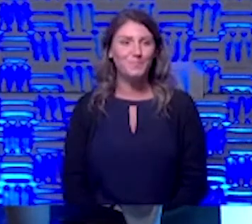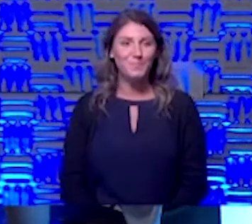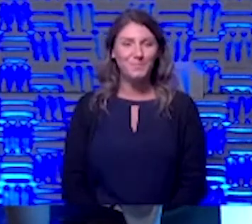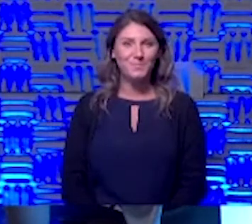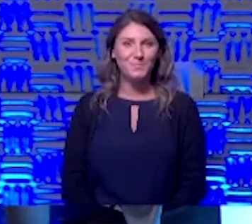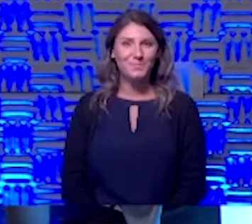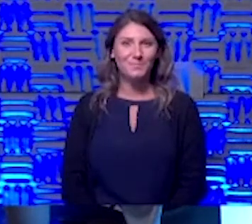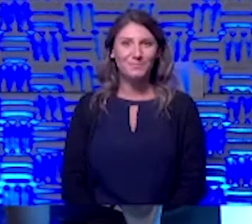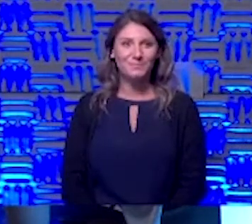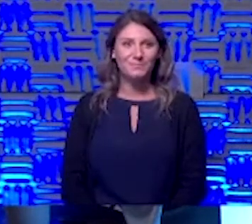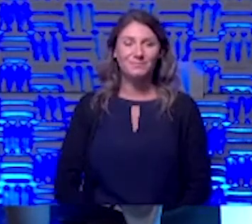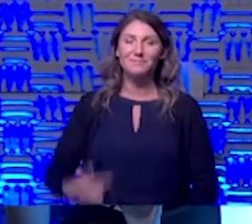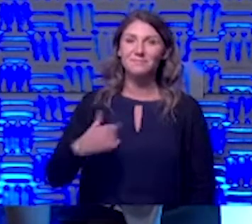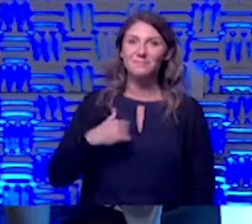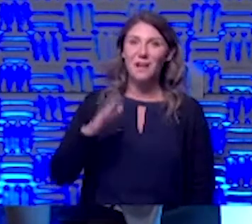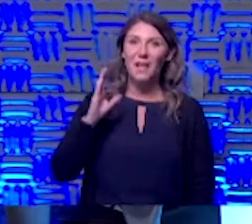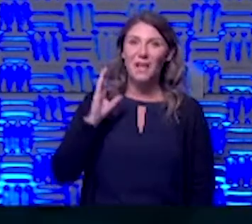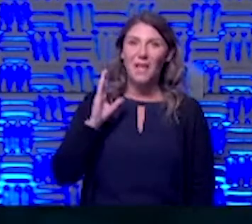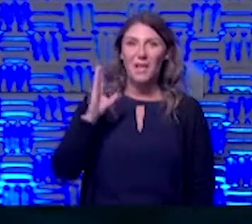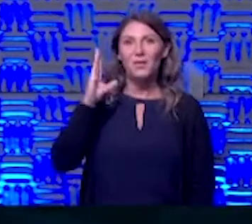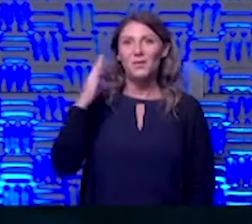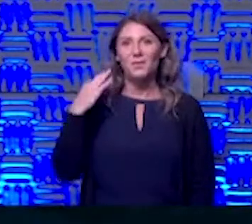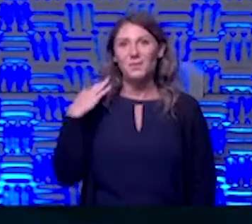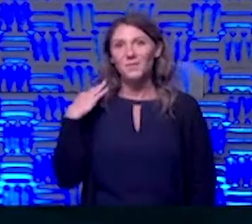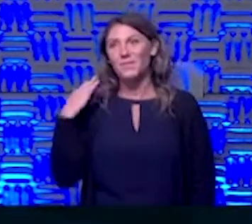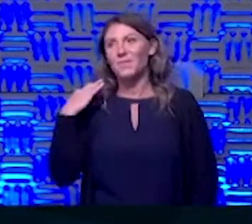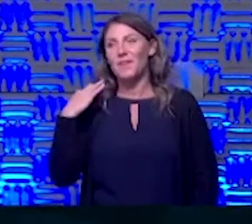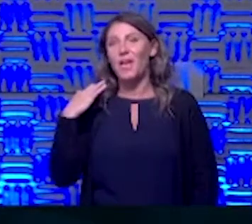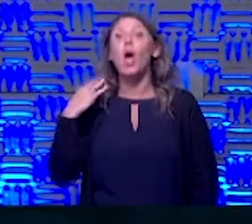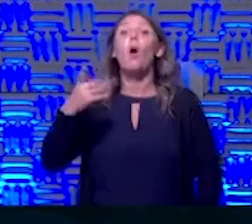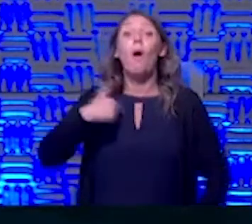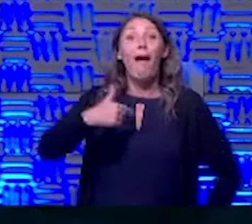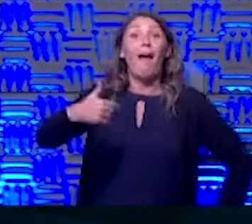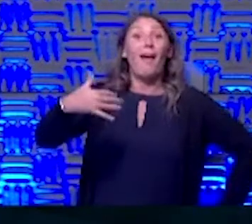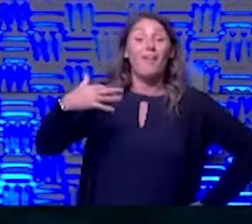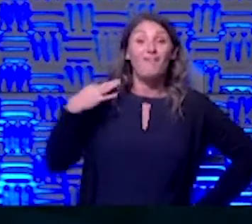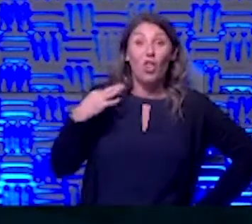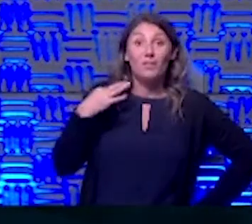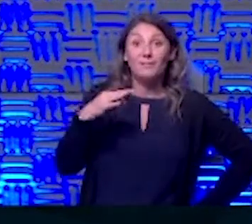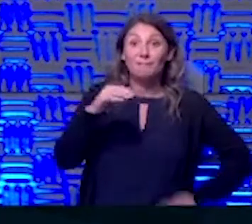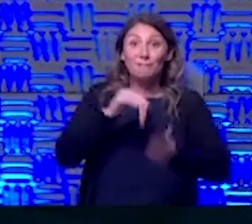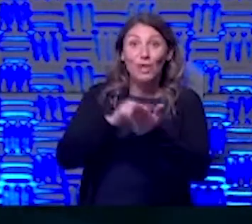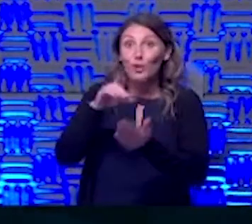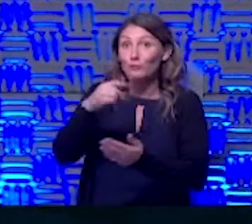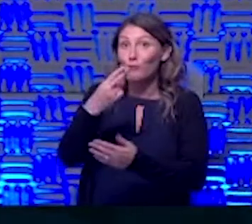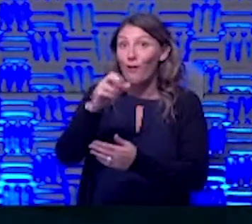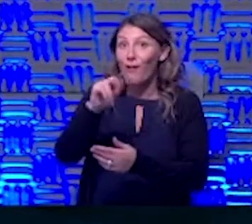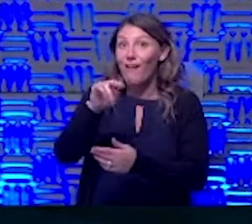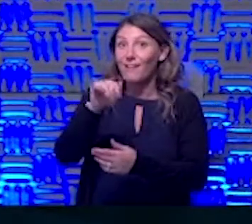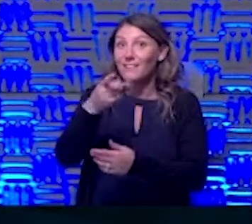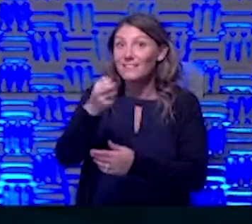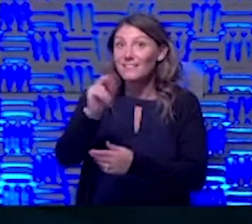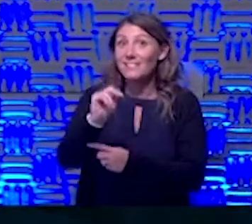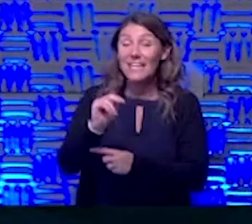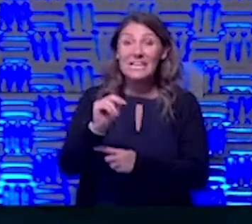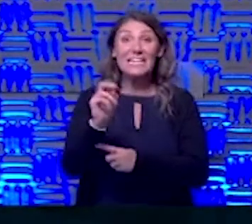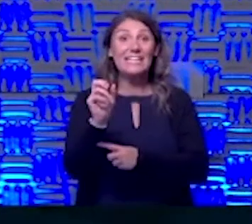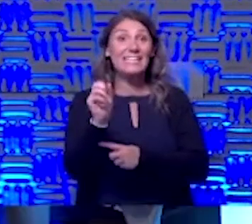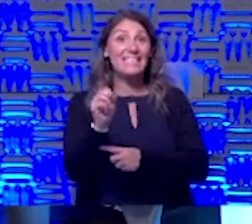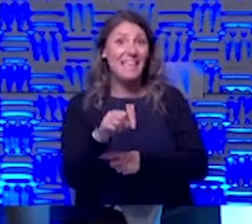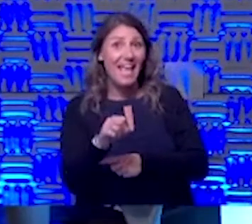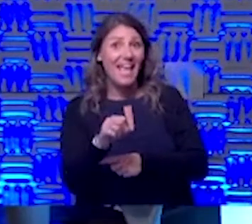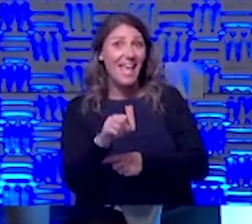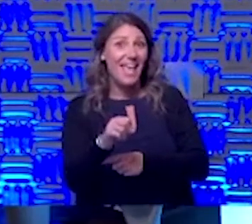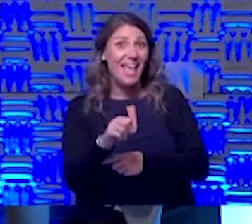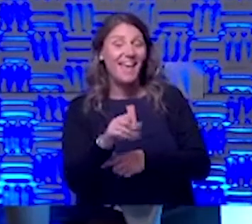I volunteer, Dr. Hawk. He volunteered, Dr. Hawk. I love that. Okay, Hawkeye. Yeah.